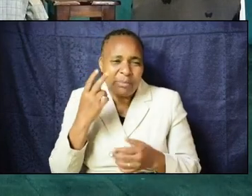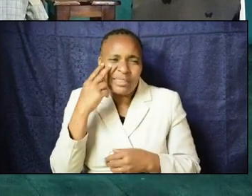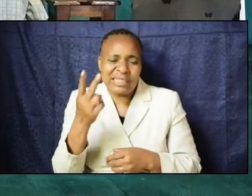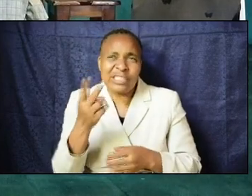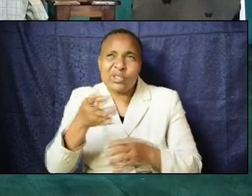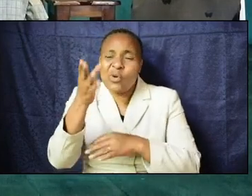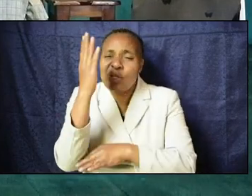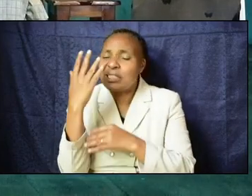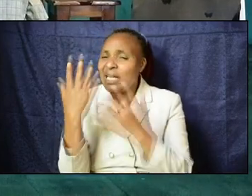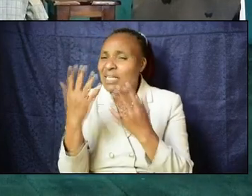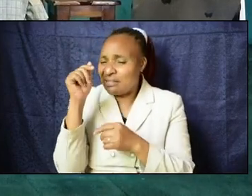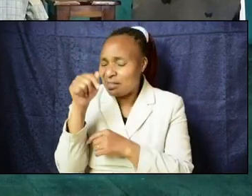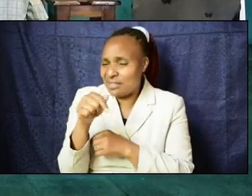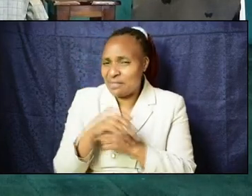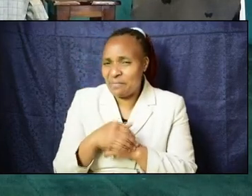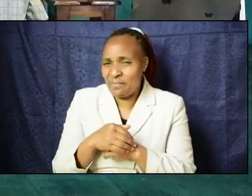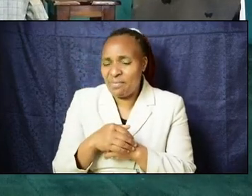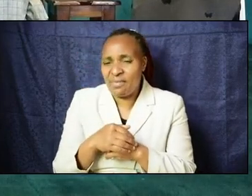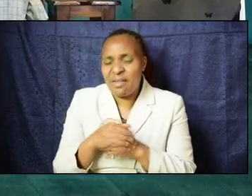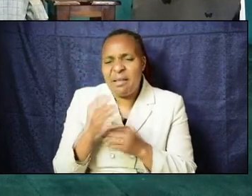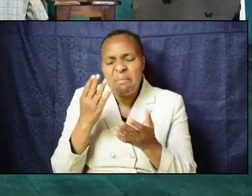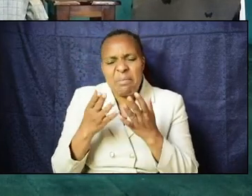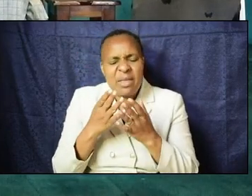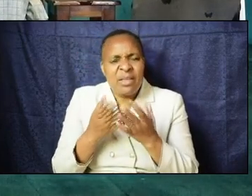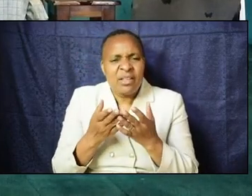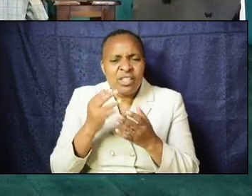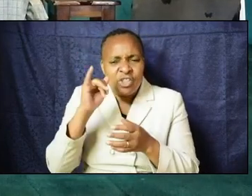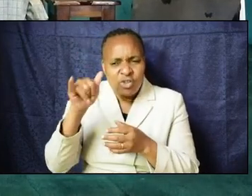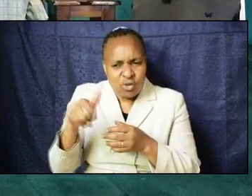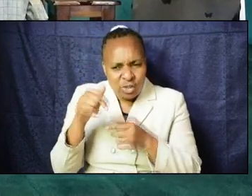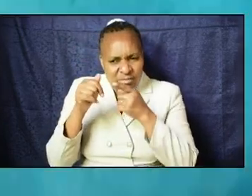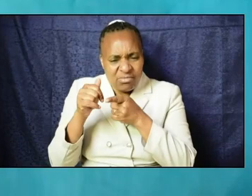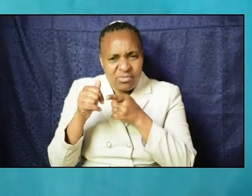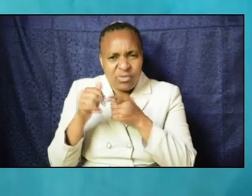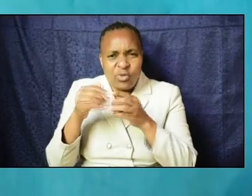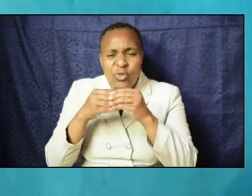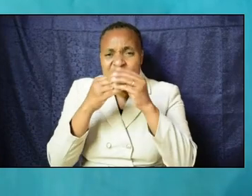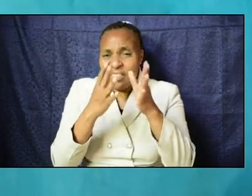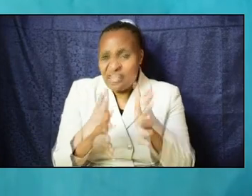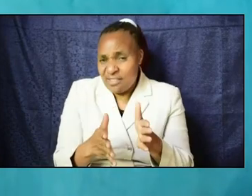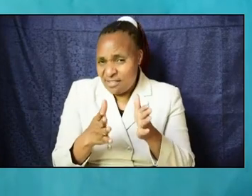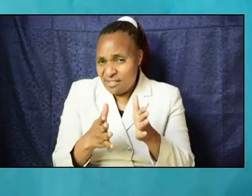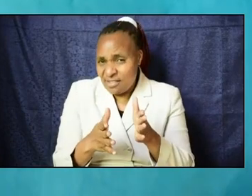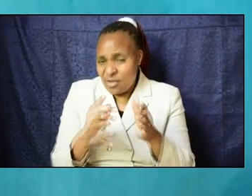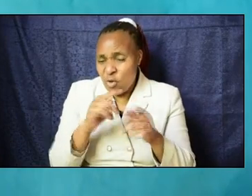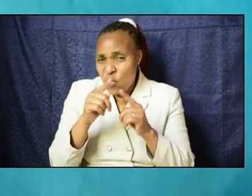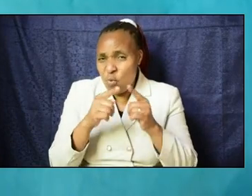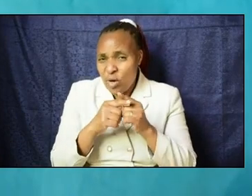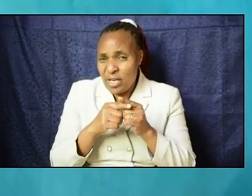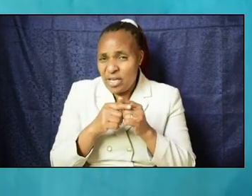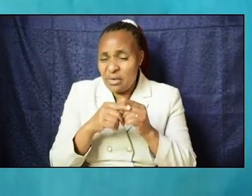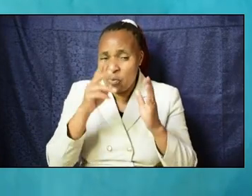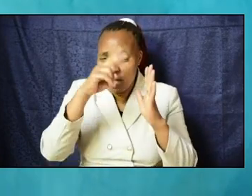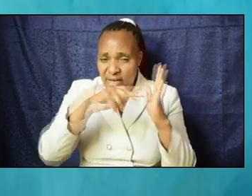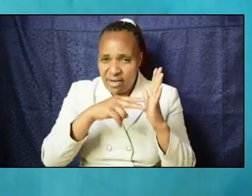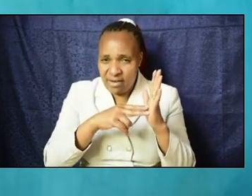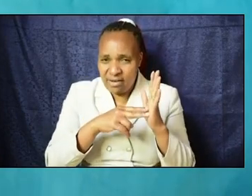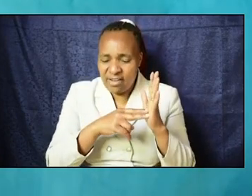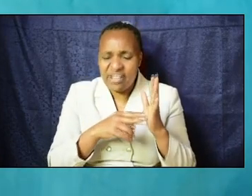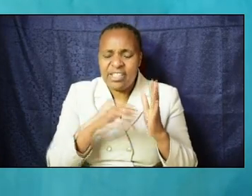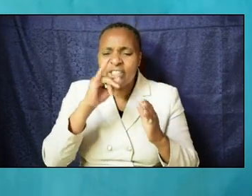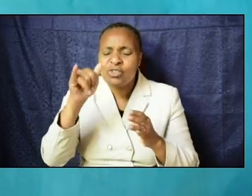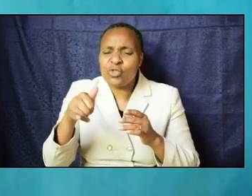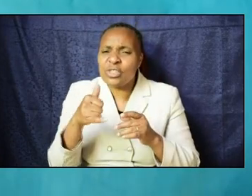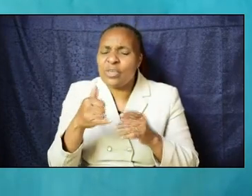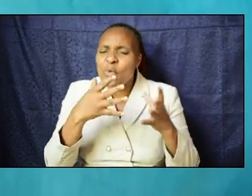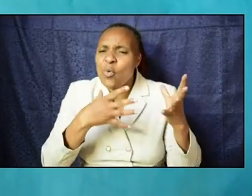hand in this is that even though it seems to Joseph and to the readers, mm-hmm. when we first read it, is that Joseph